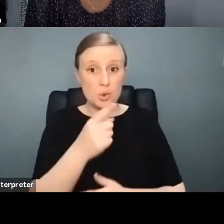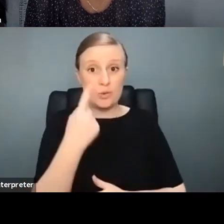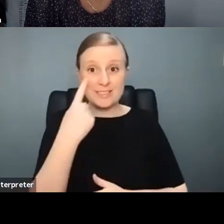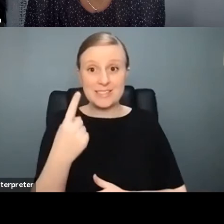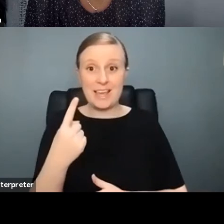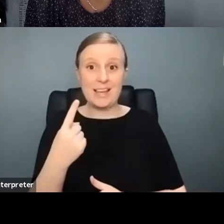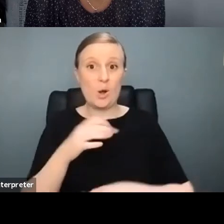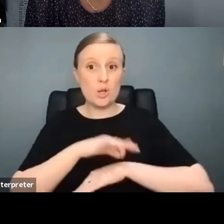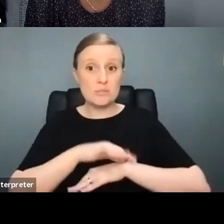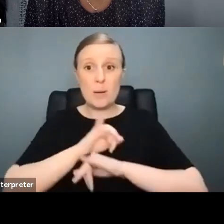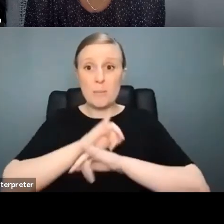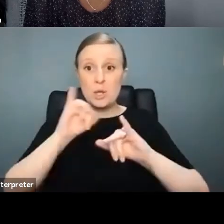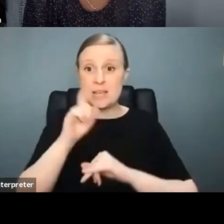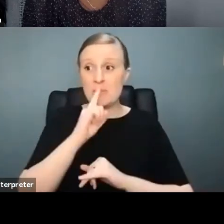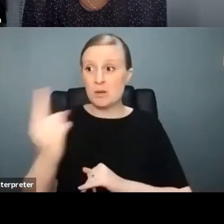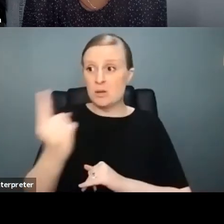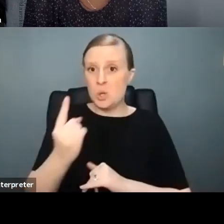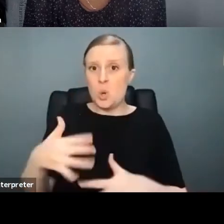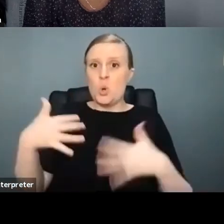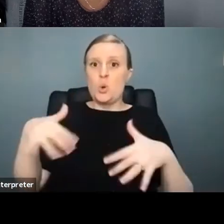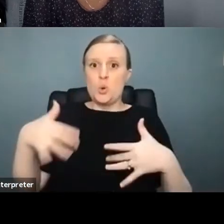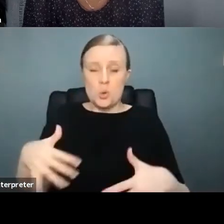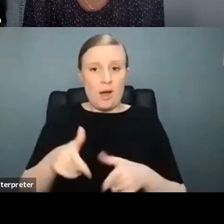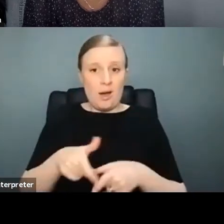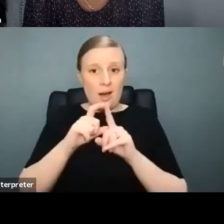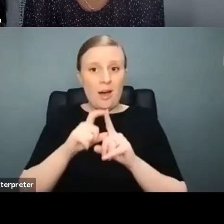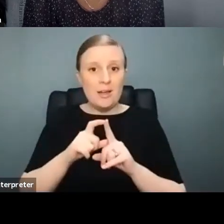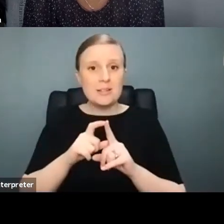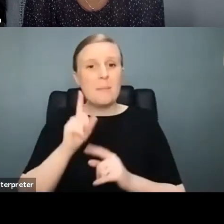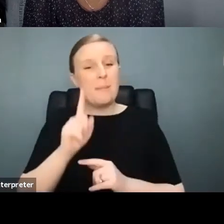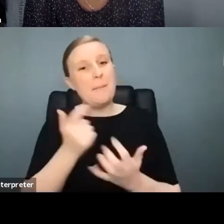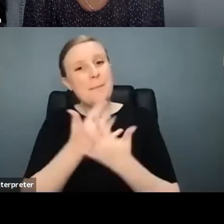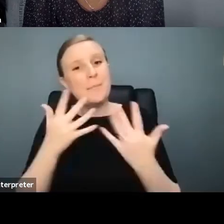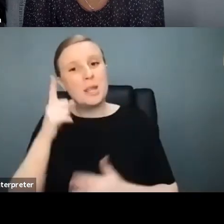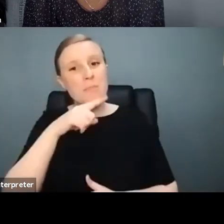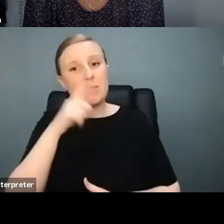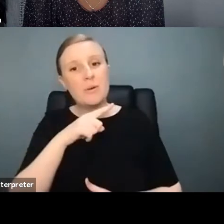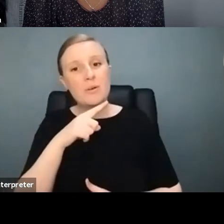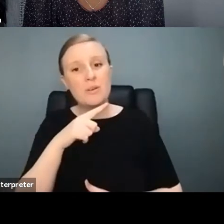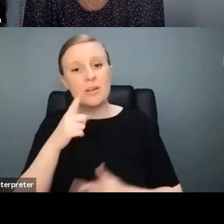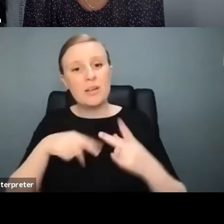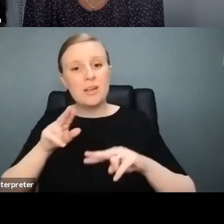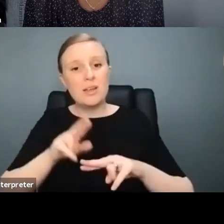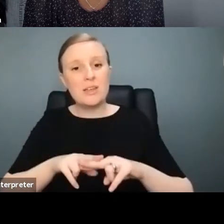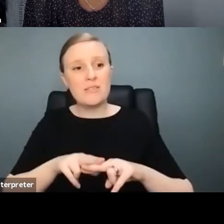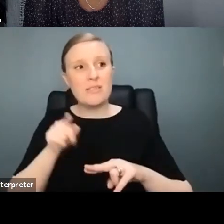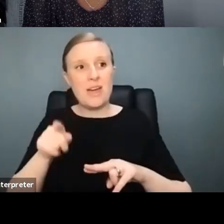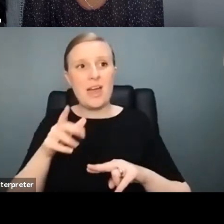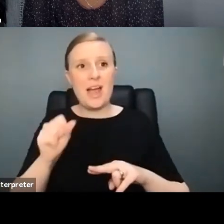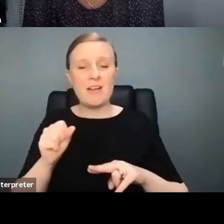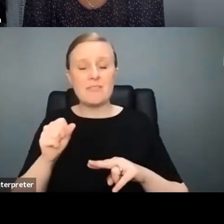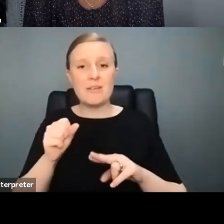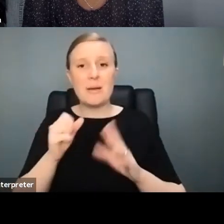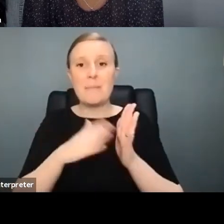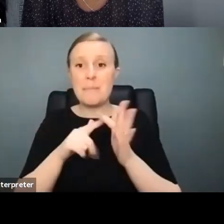emergency departments in particular, but we know that for a lot of people, particularly if they are experiencing methamphetamine related psychosis, you